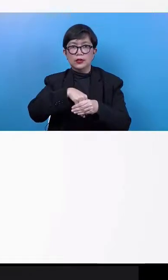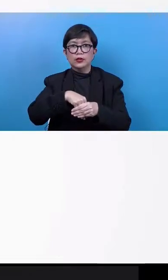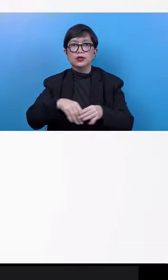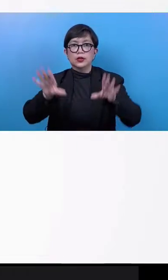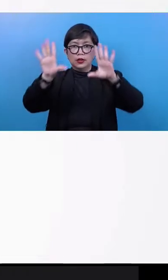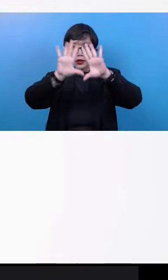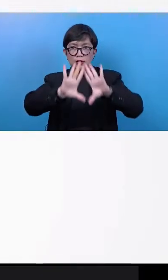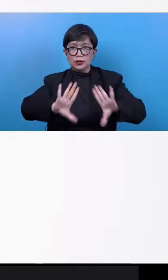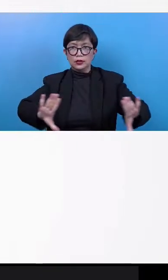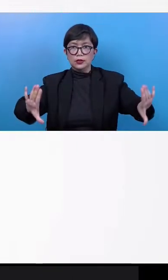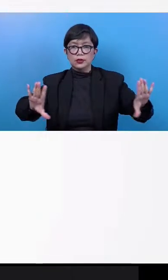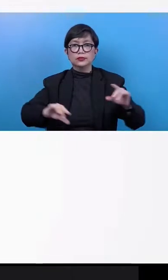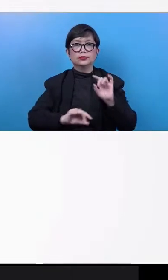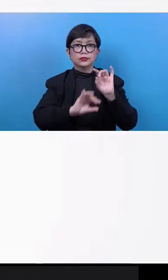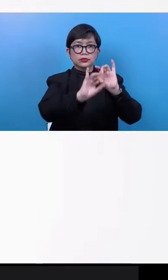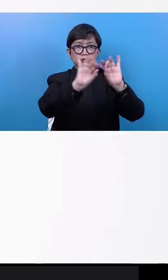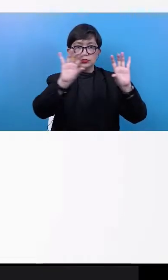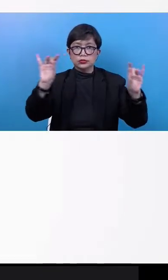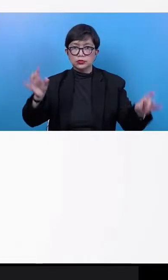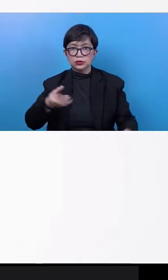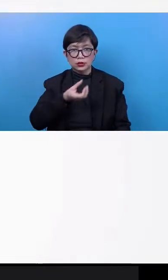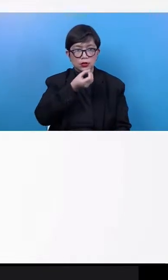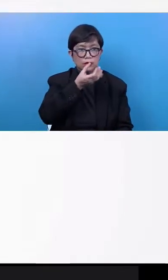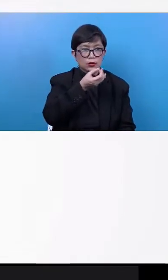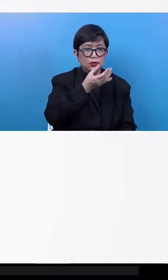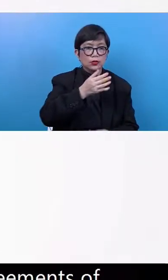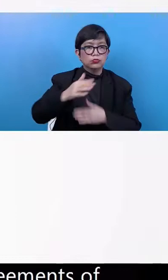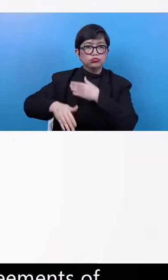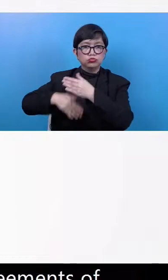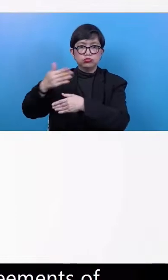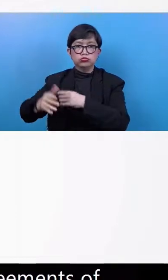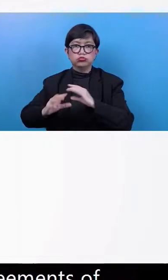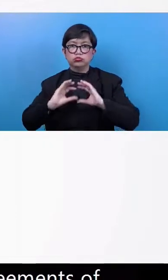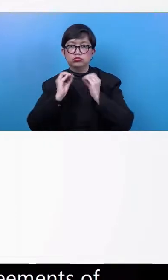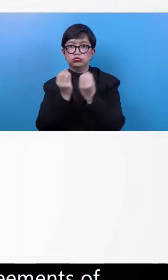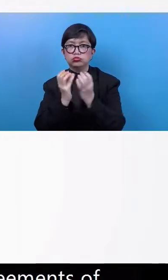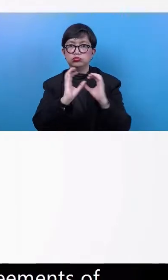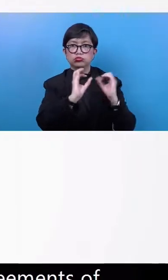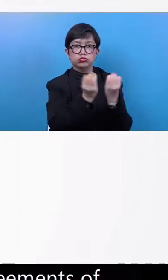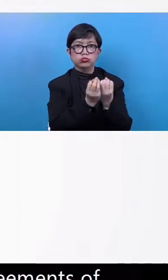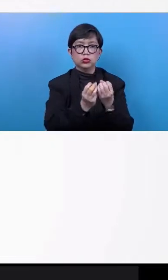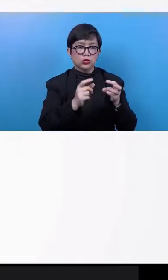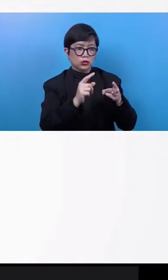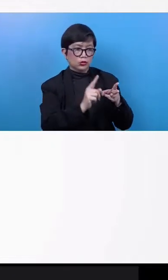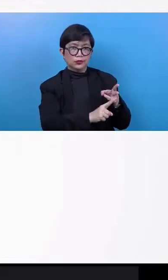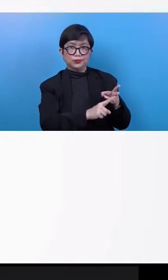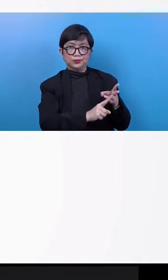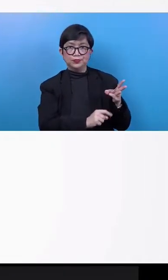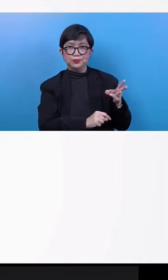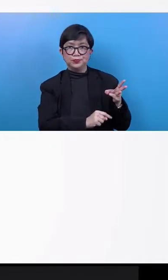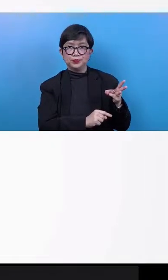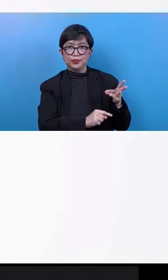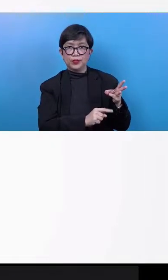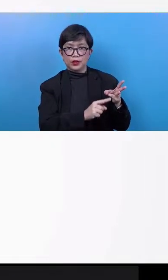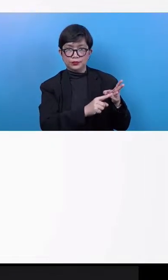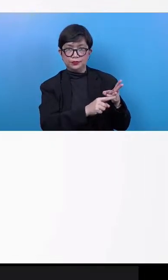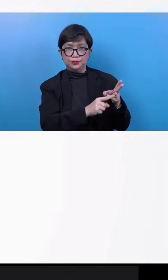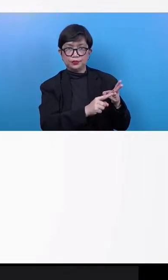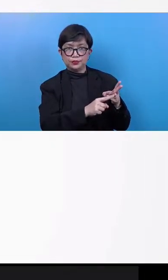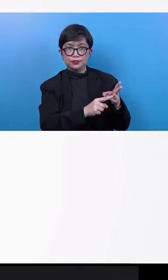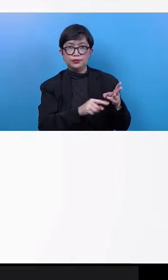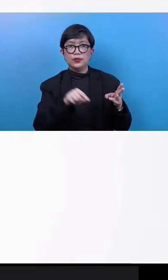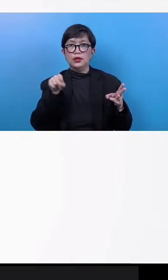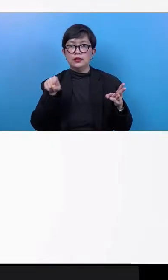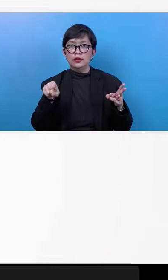with private sectors and the communities. And thirdly, one of the components of this ACRF is on resilience, and disaster